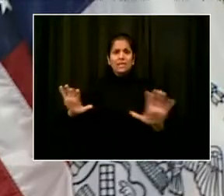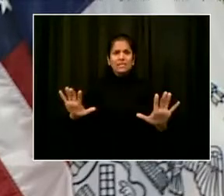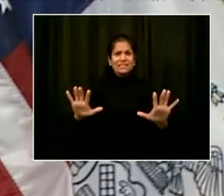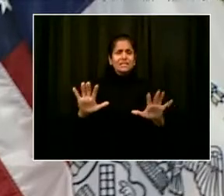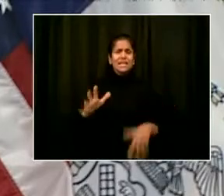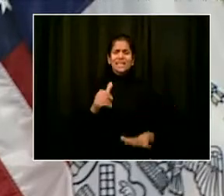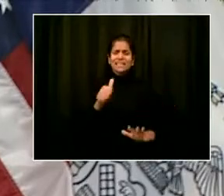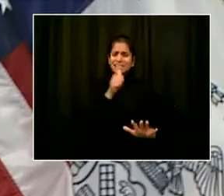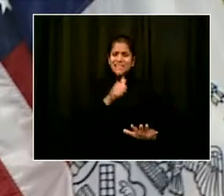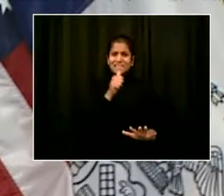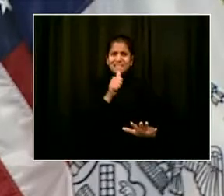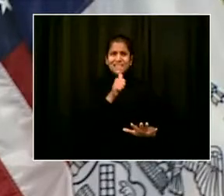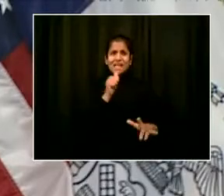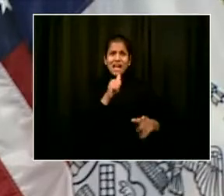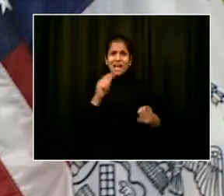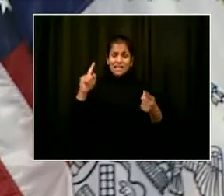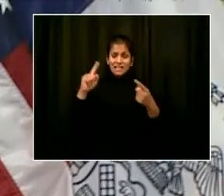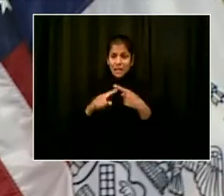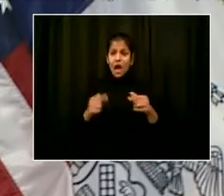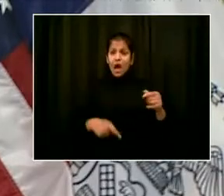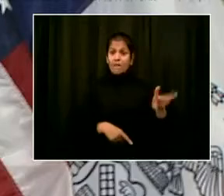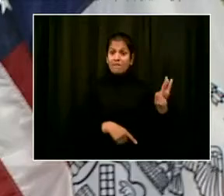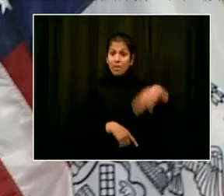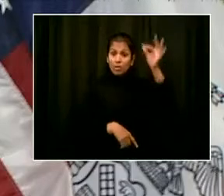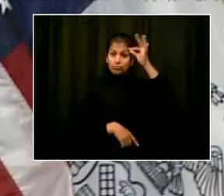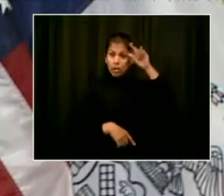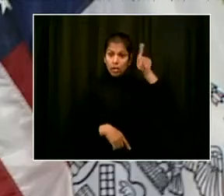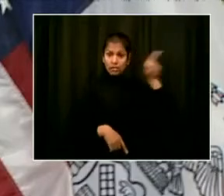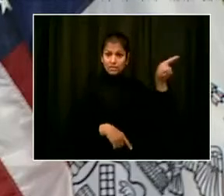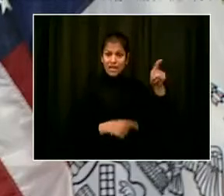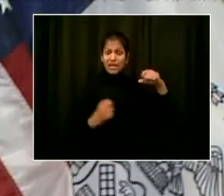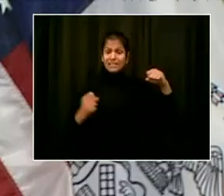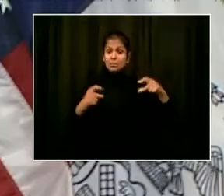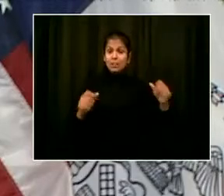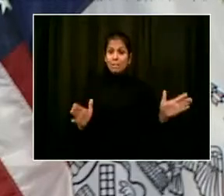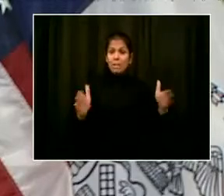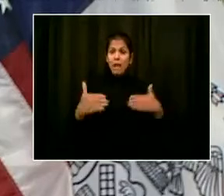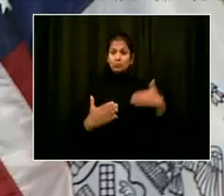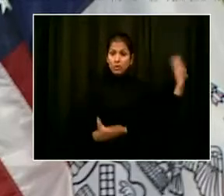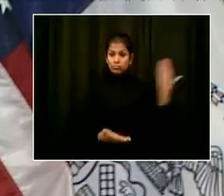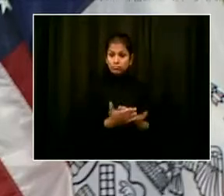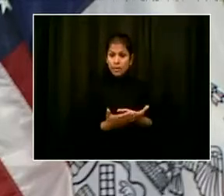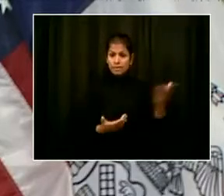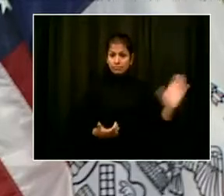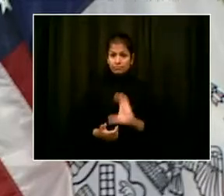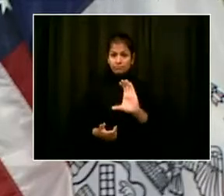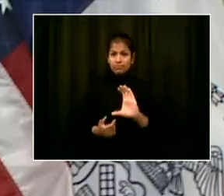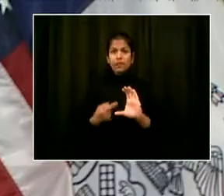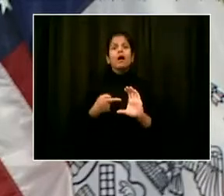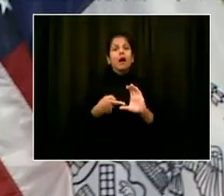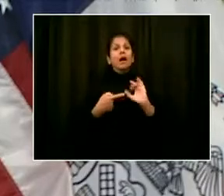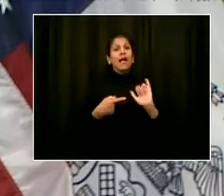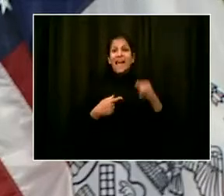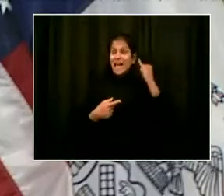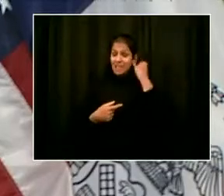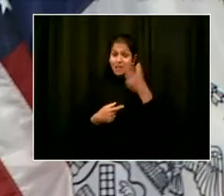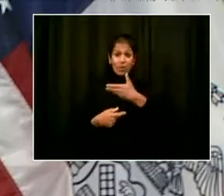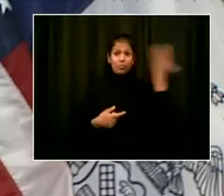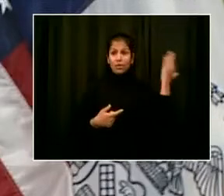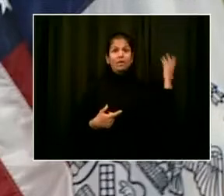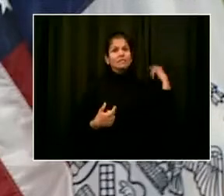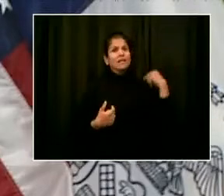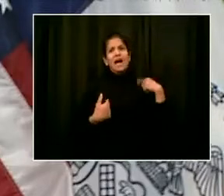extremely difficult choices and again I think it's really important to recognize our own uh almost 4 billion is